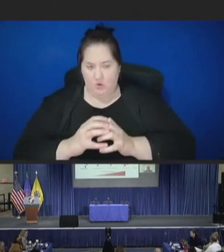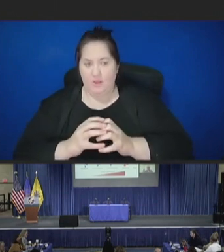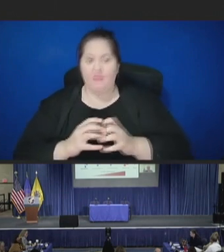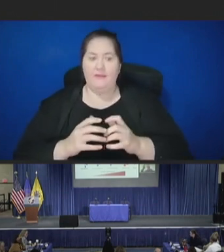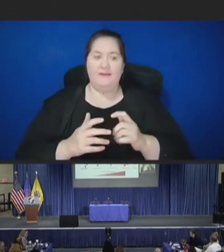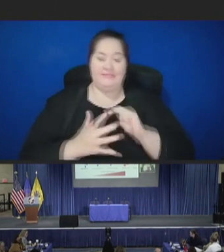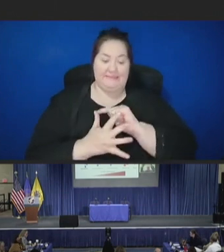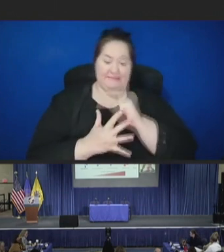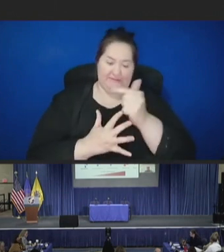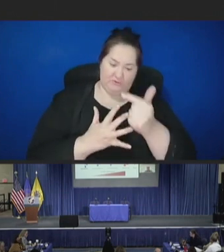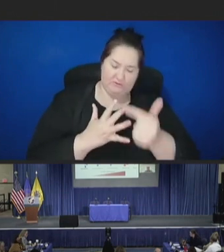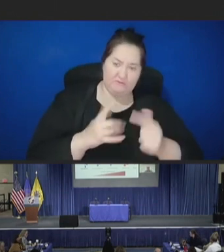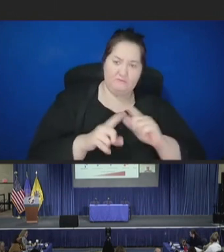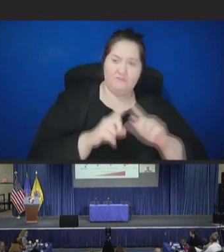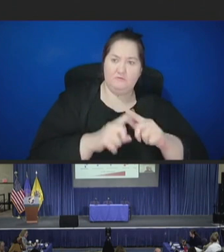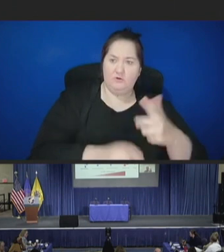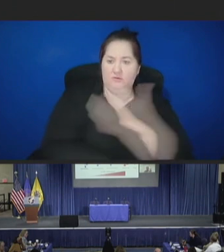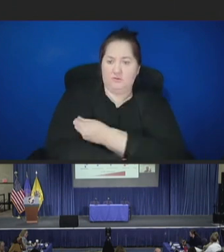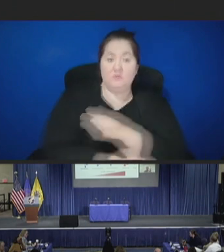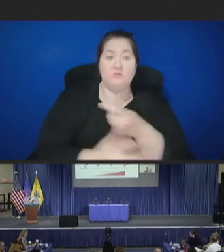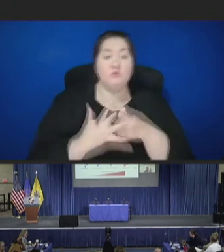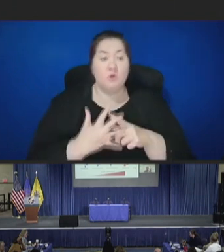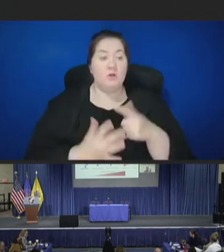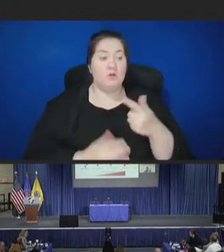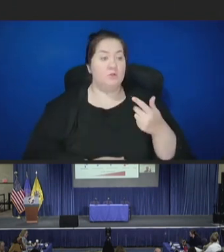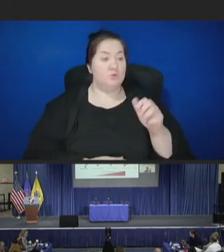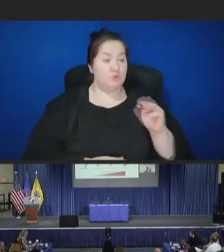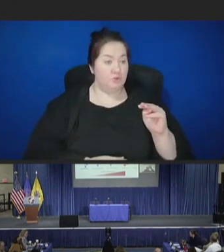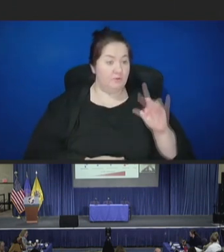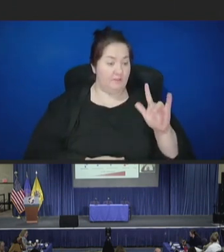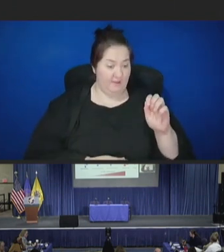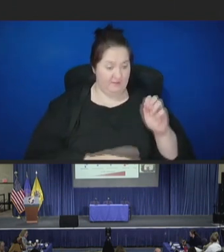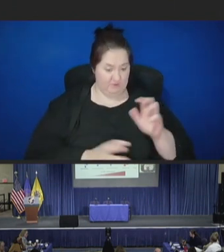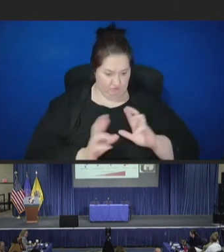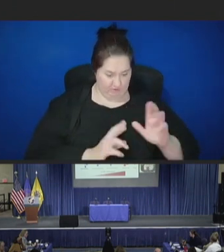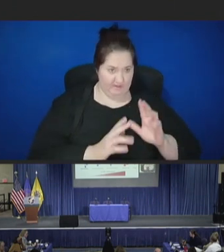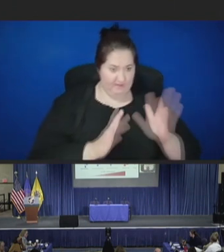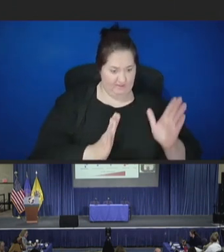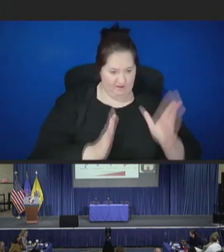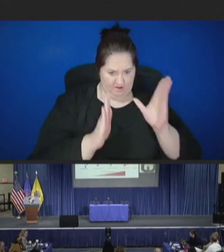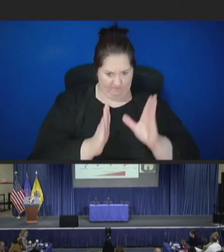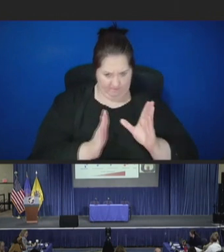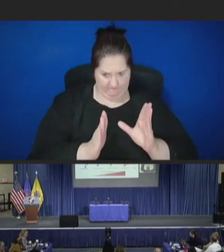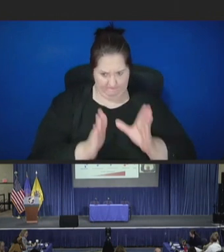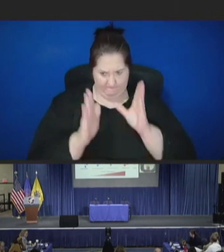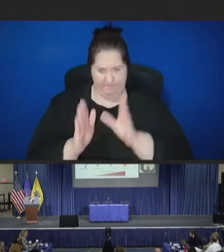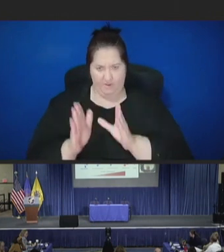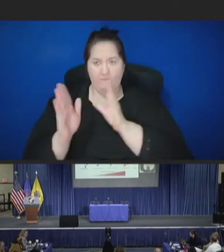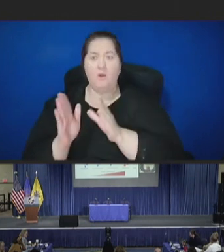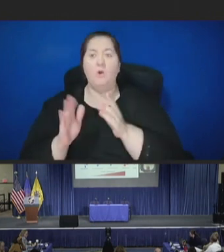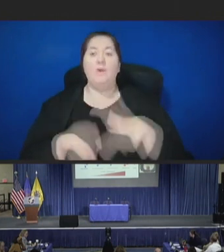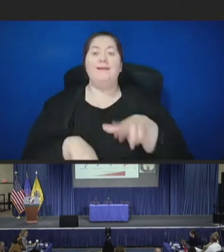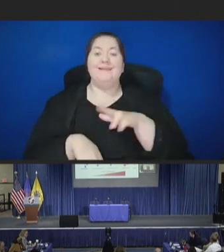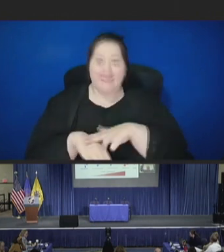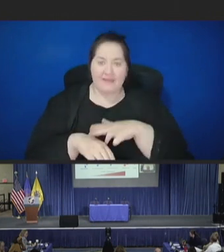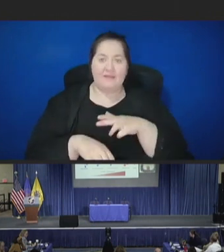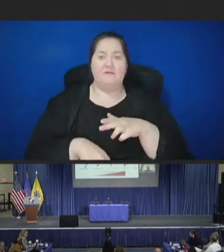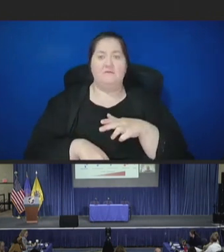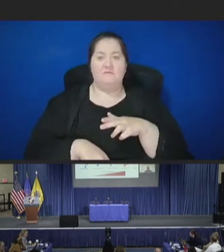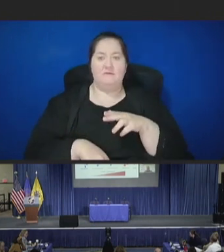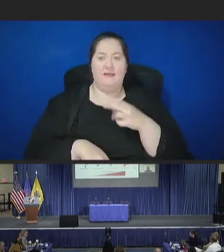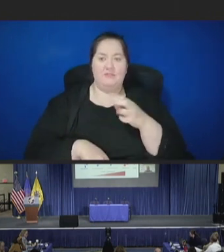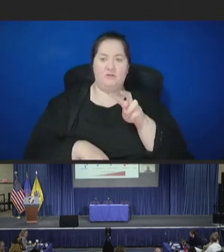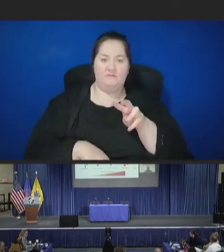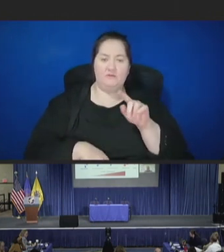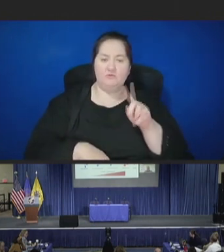different immunogens, starting from a germline targeting priming immunogen and ending up, we believe, in native HIV trimers like the one I showed you in